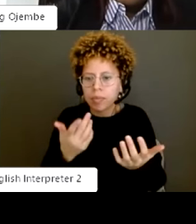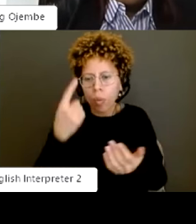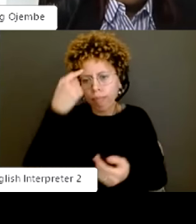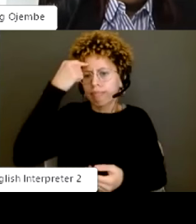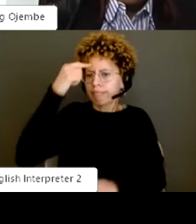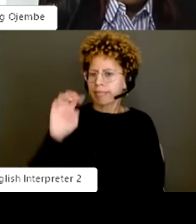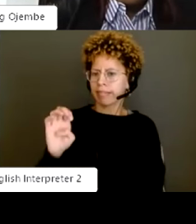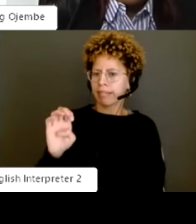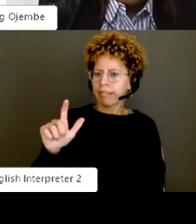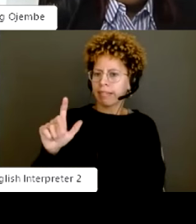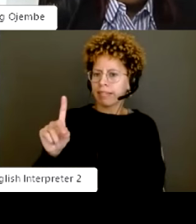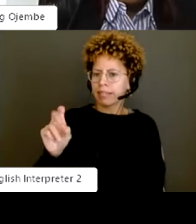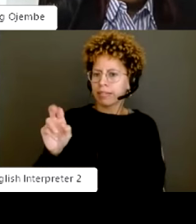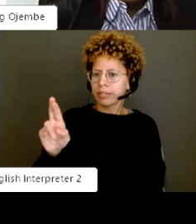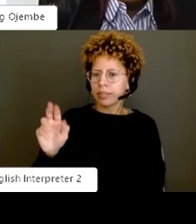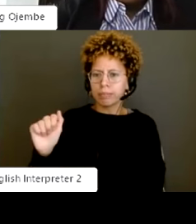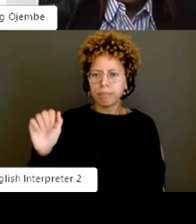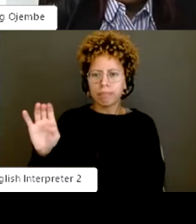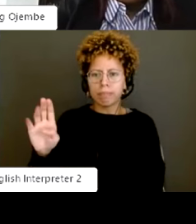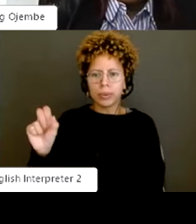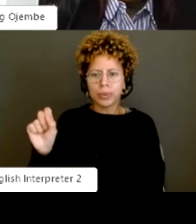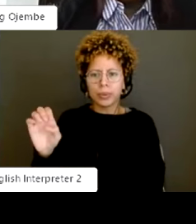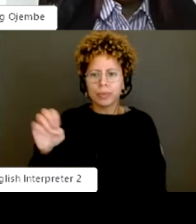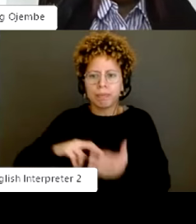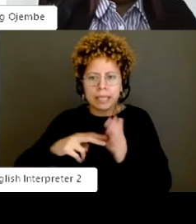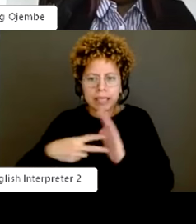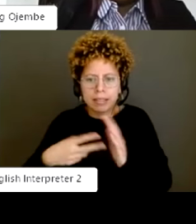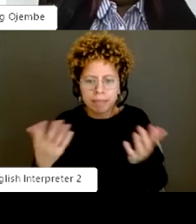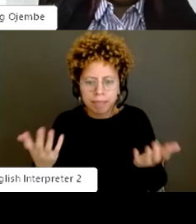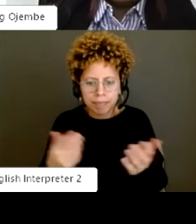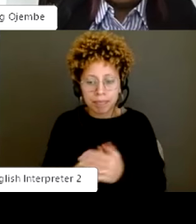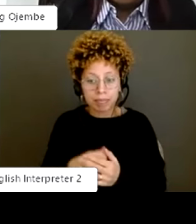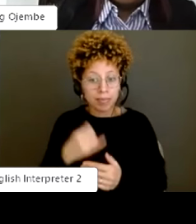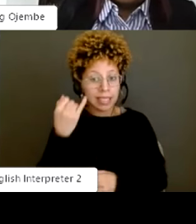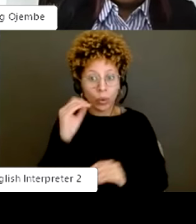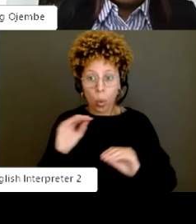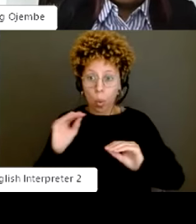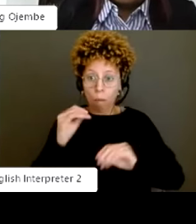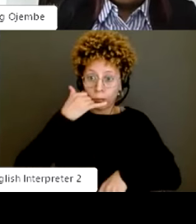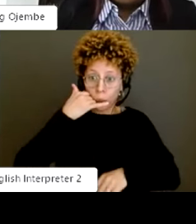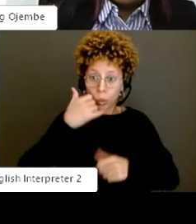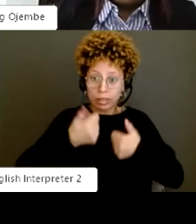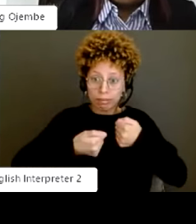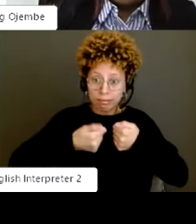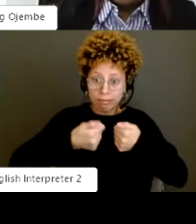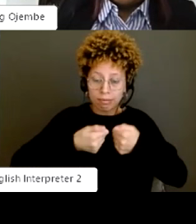some minutes. And again, if you don't have a phone, you can actually start putting them in slides as